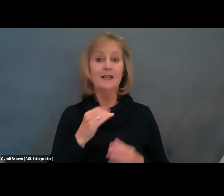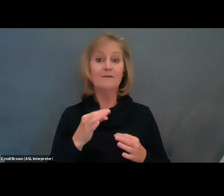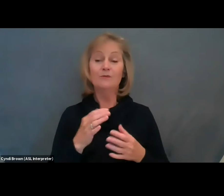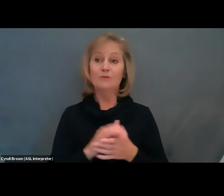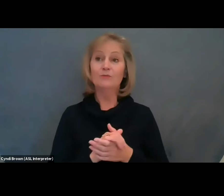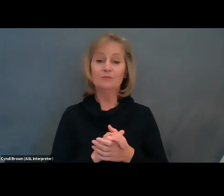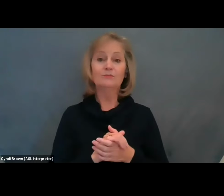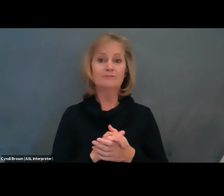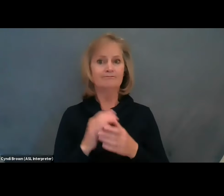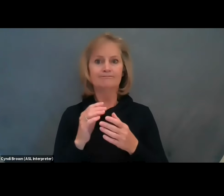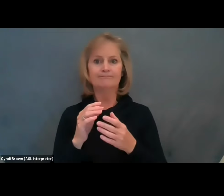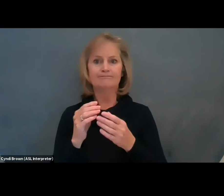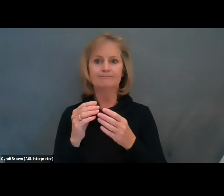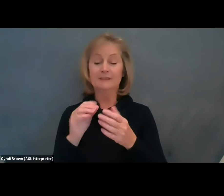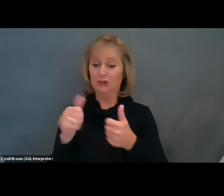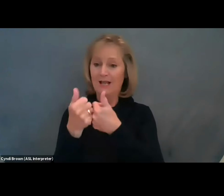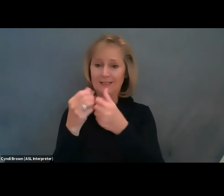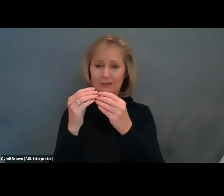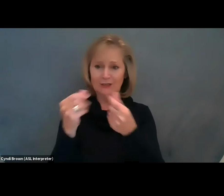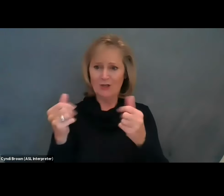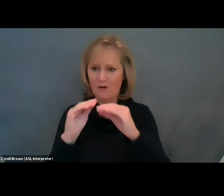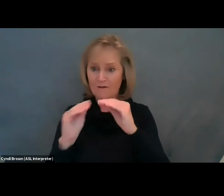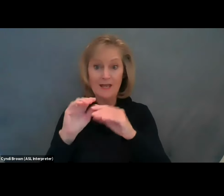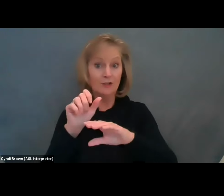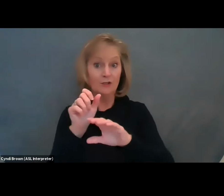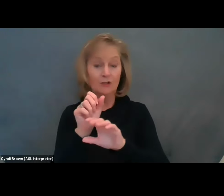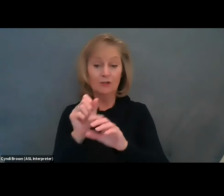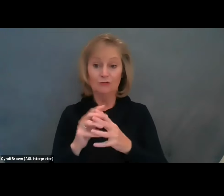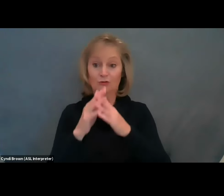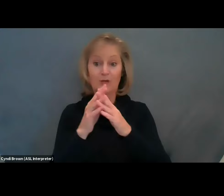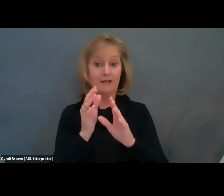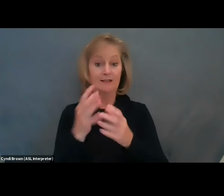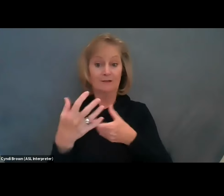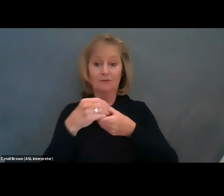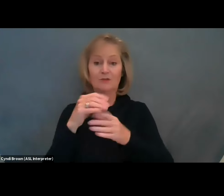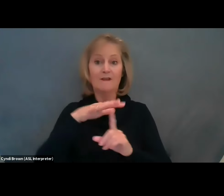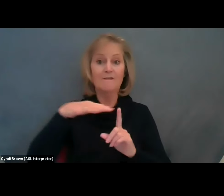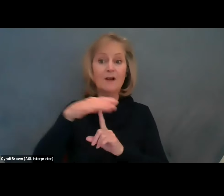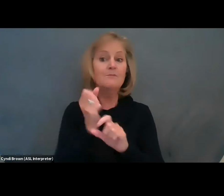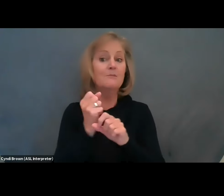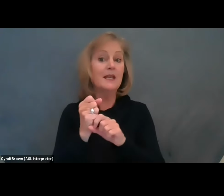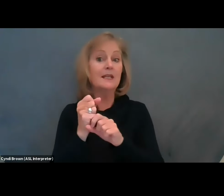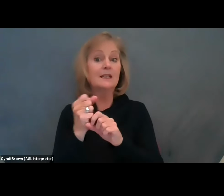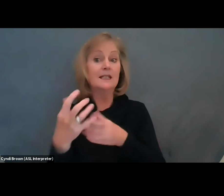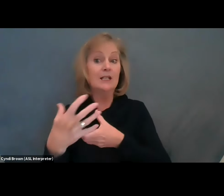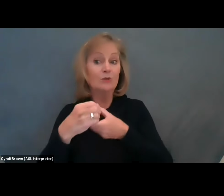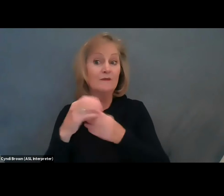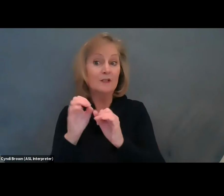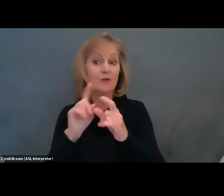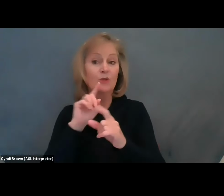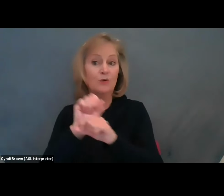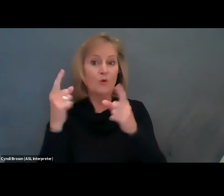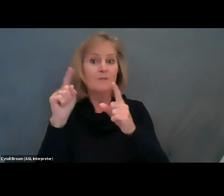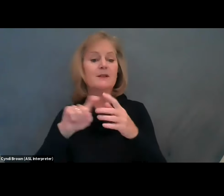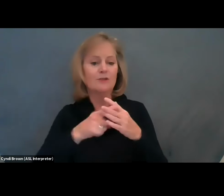to, solve this challenge and create an inclusive environment and make inclusive education really work, you have to start